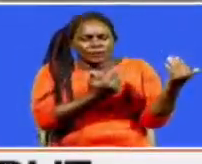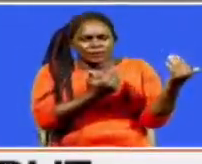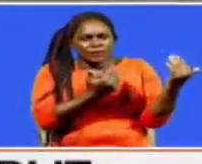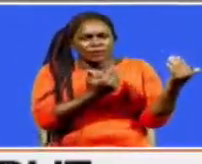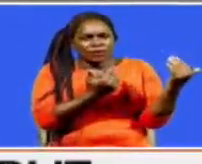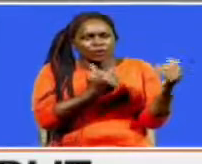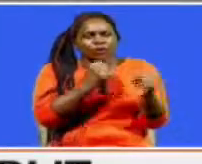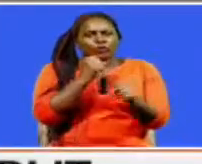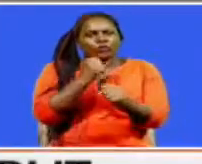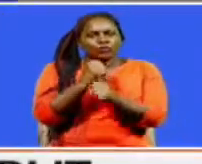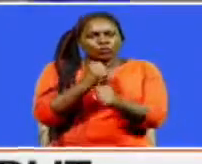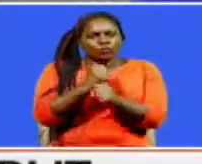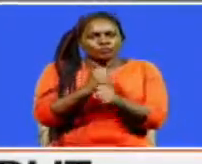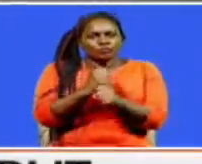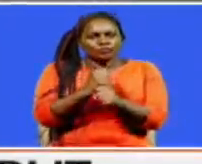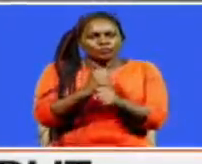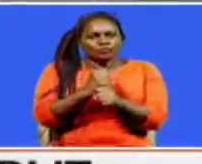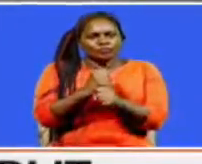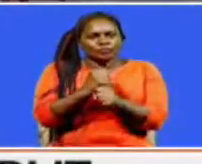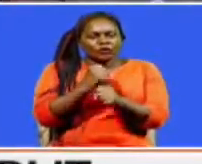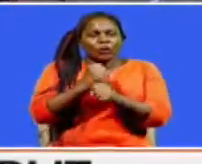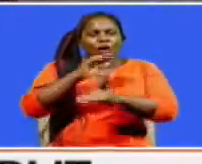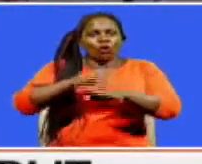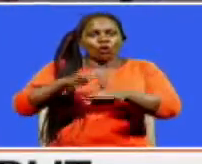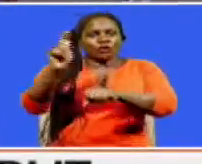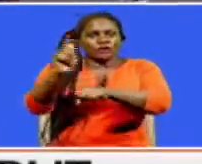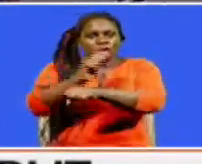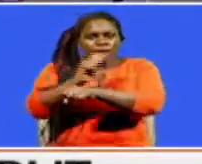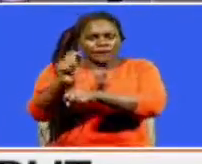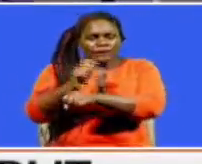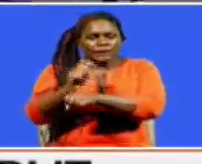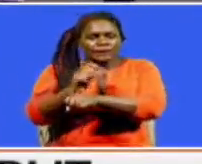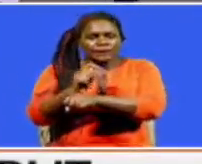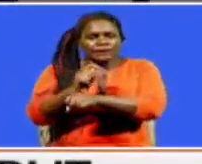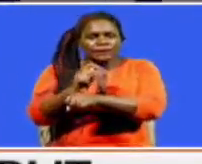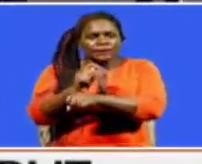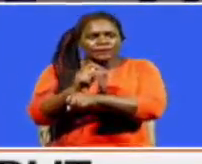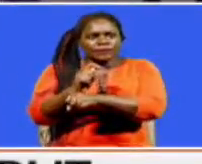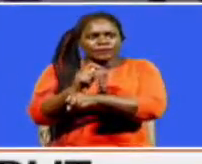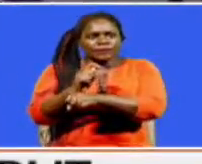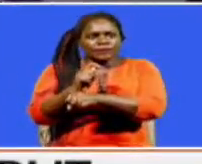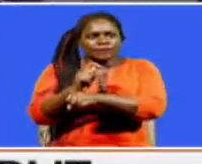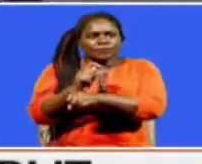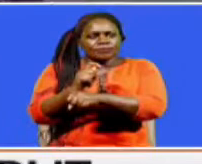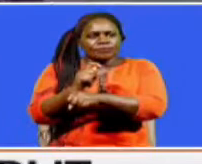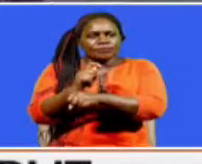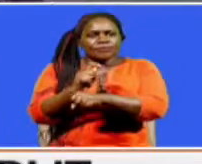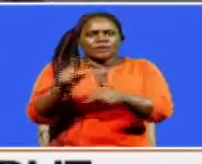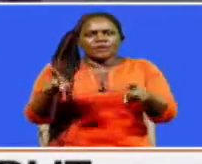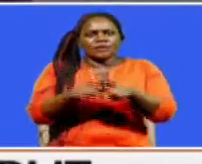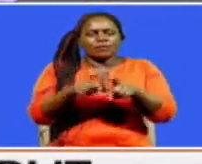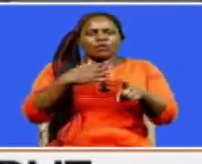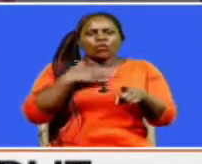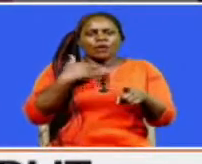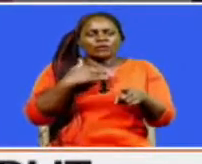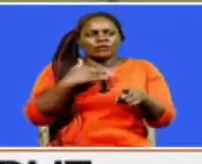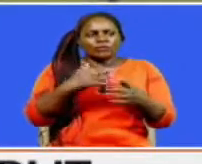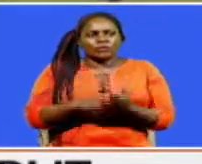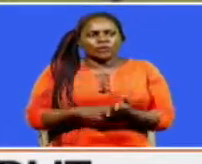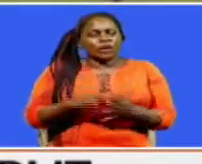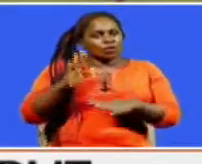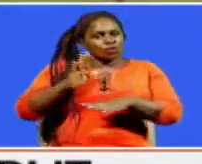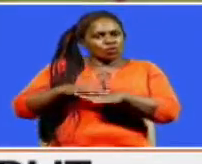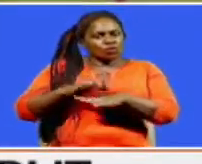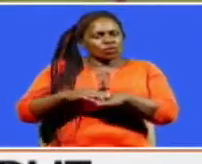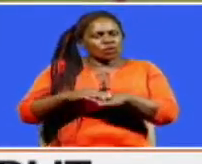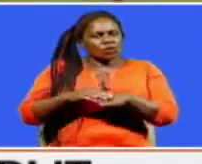go and work on at training. I mean, just that start stop is crazy. We want more ball in play. Mike is good,